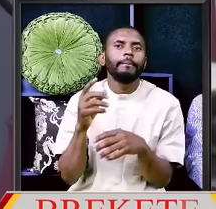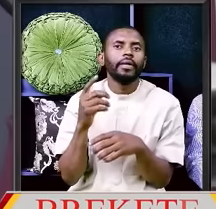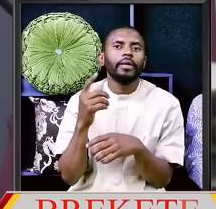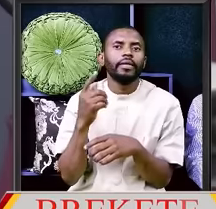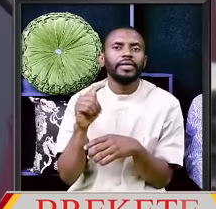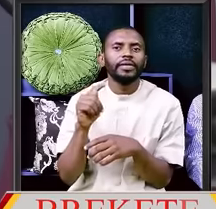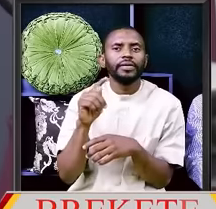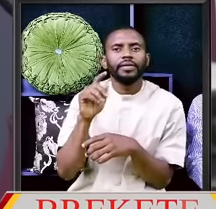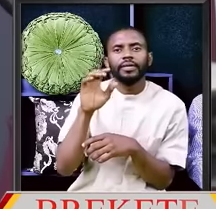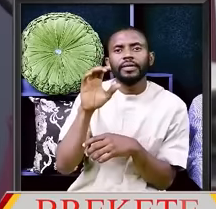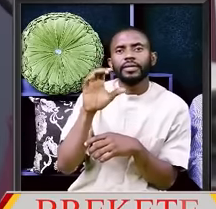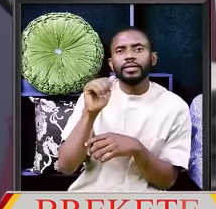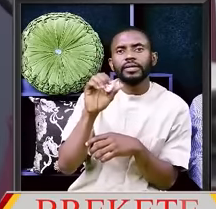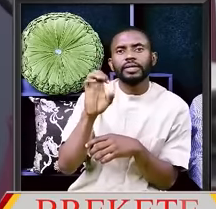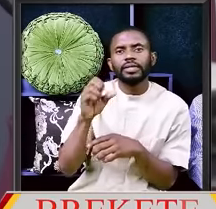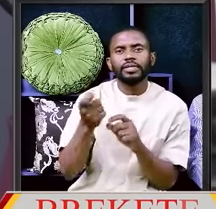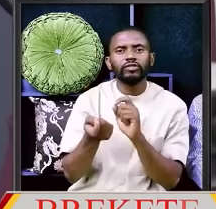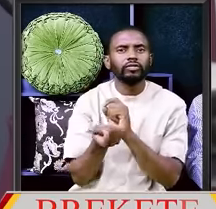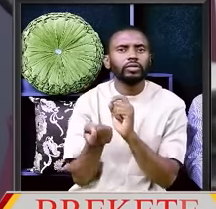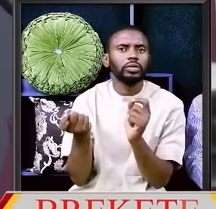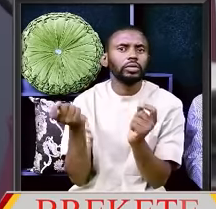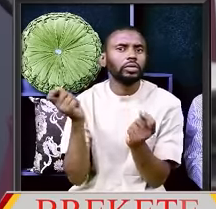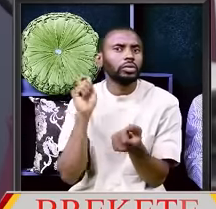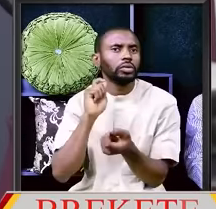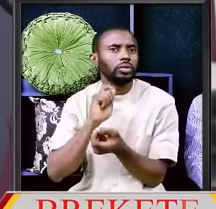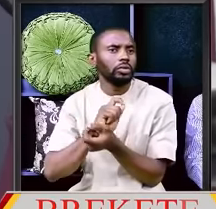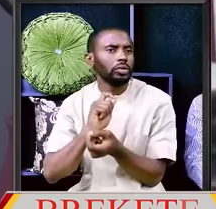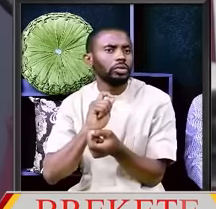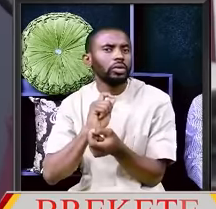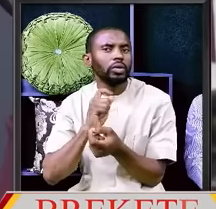the case has turned